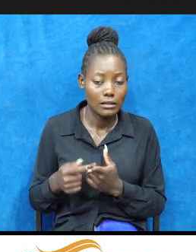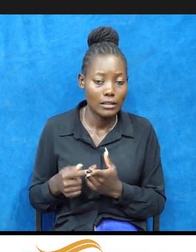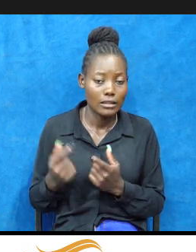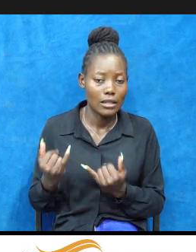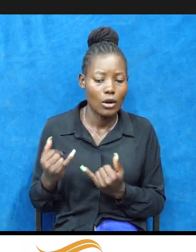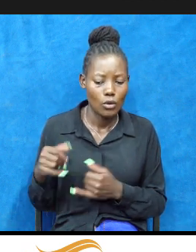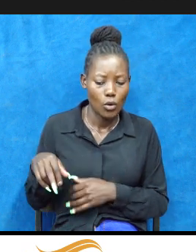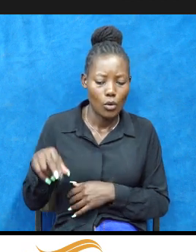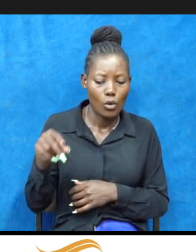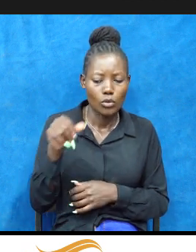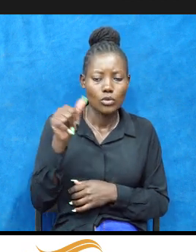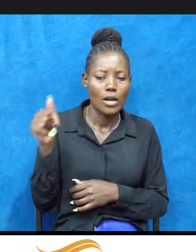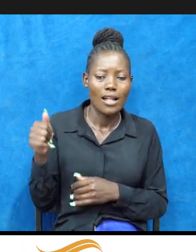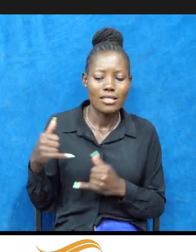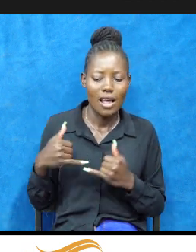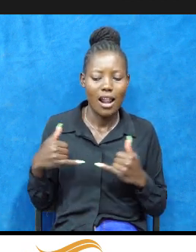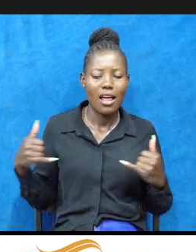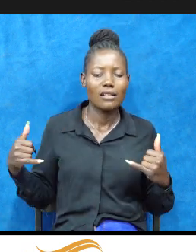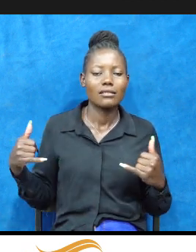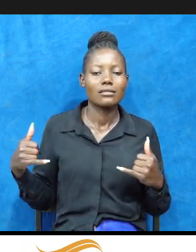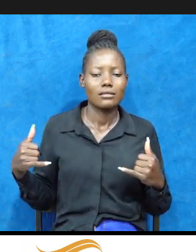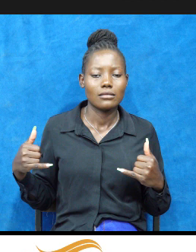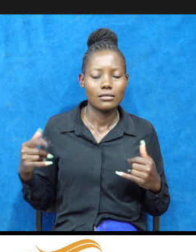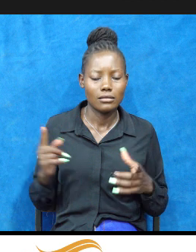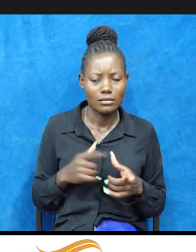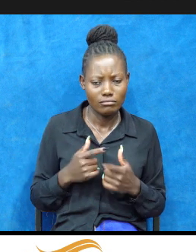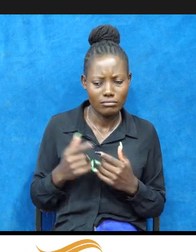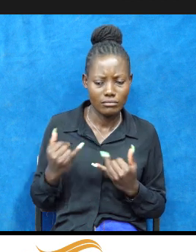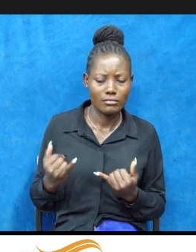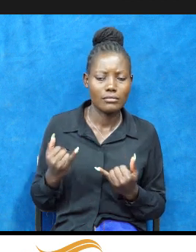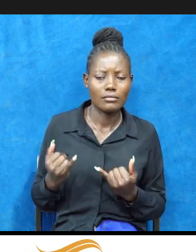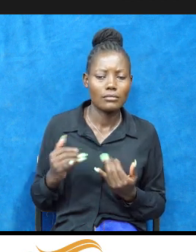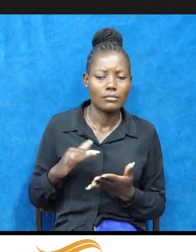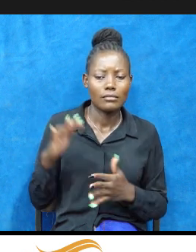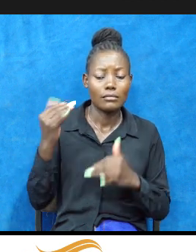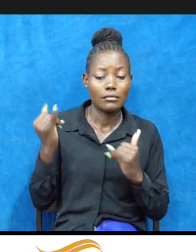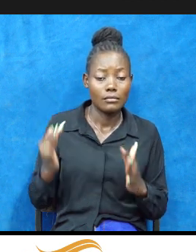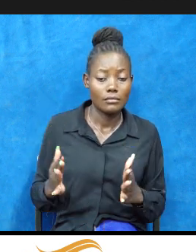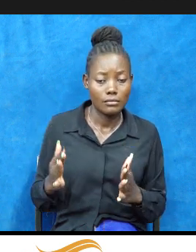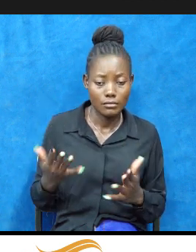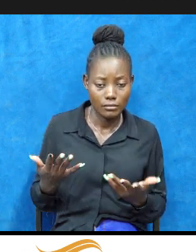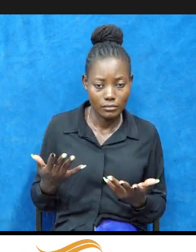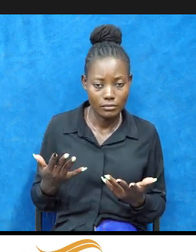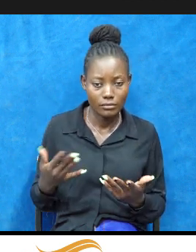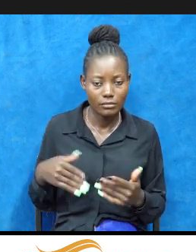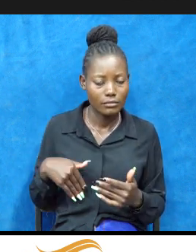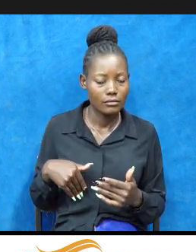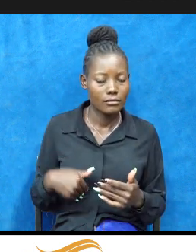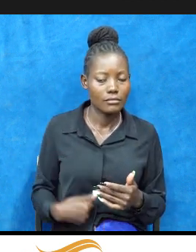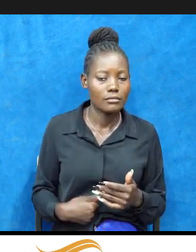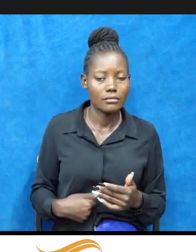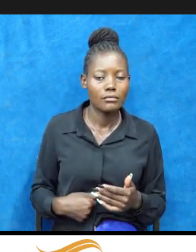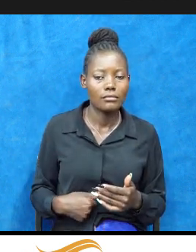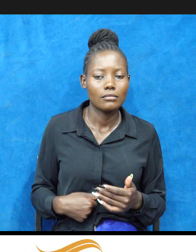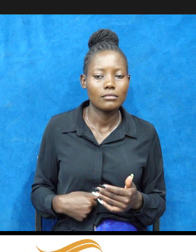you hop down the other sideline on the other leg. And by this time, most athletes are stumbling. They're dead. I